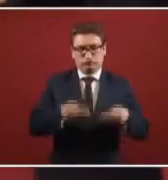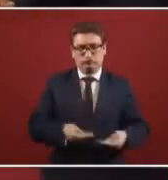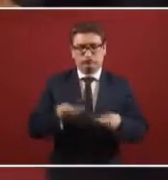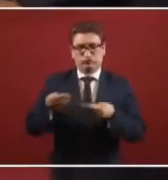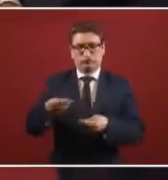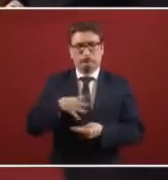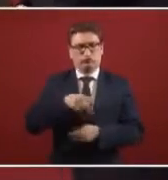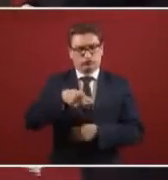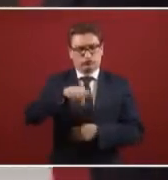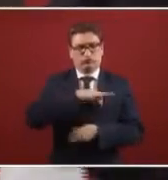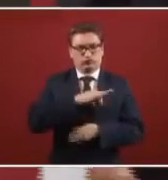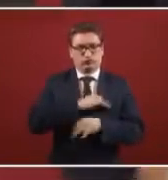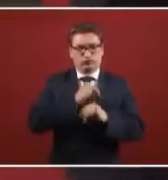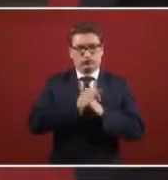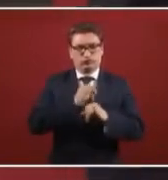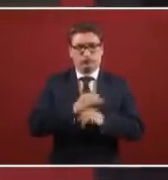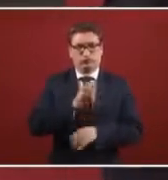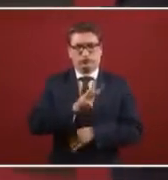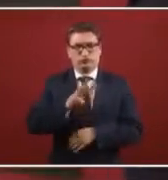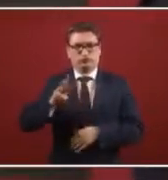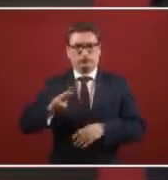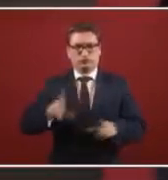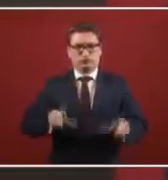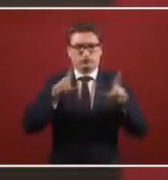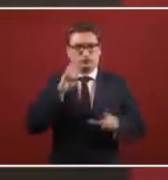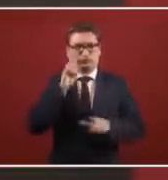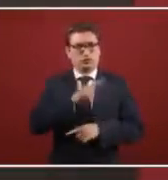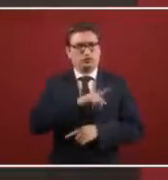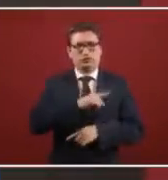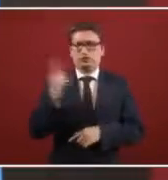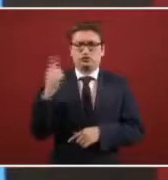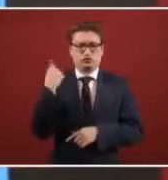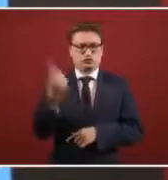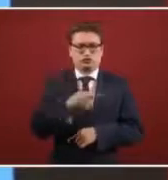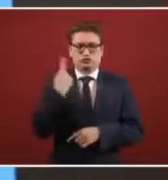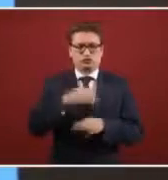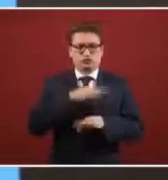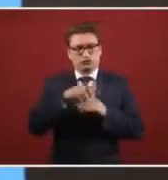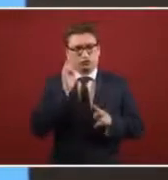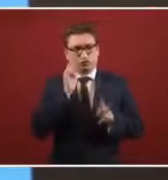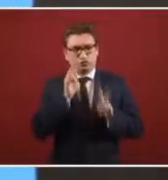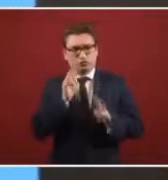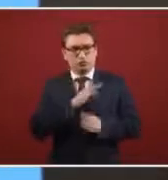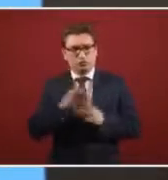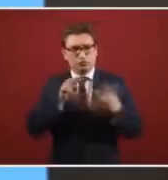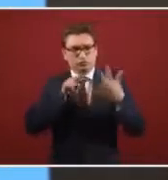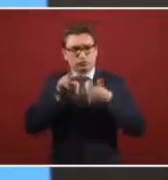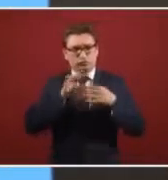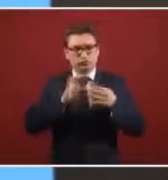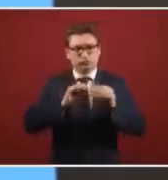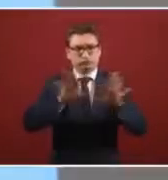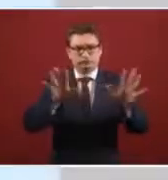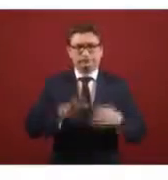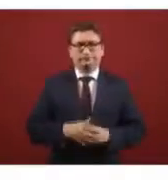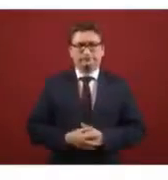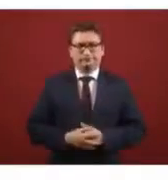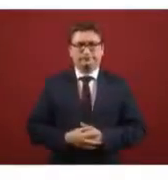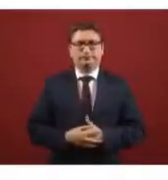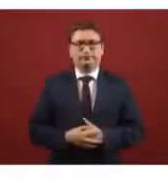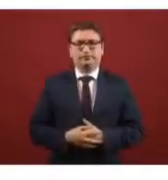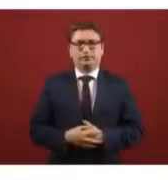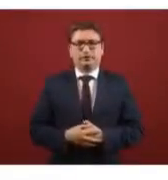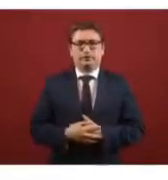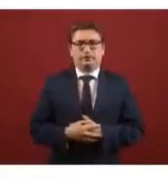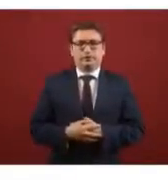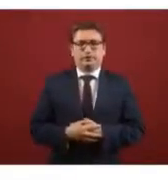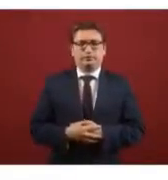página and you can find them para on que this todo page, mundo so pueda that the whole world consultarlos, todo mundo tenga can acceso look at a them and ellos. have access to Pues them.